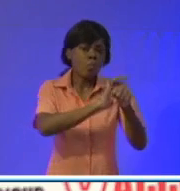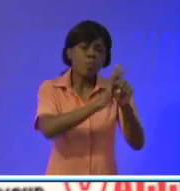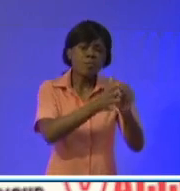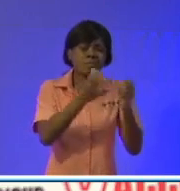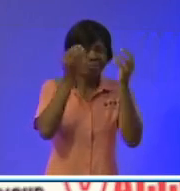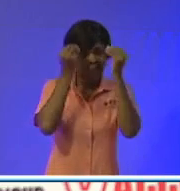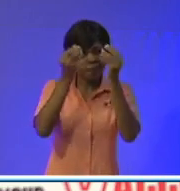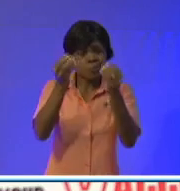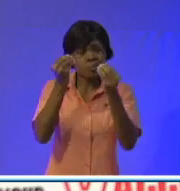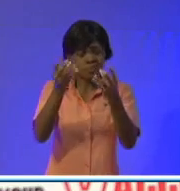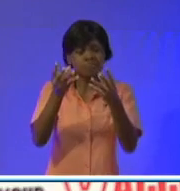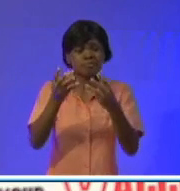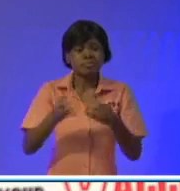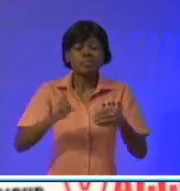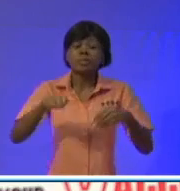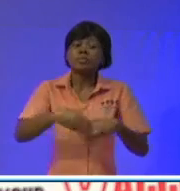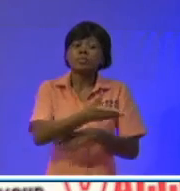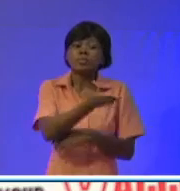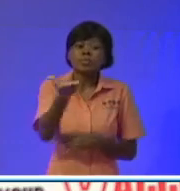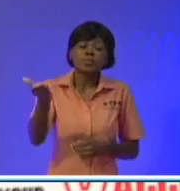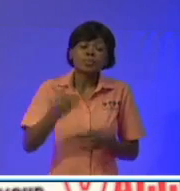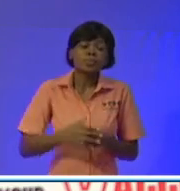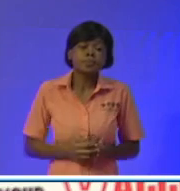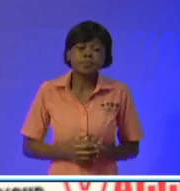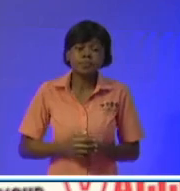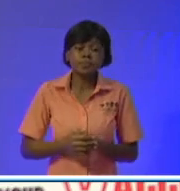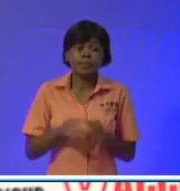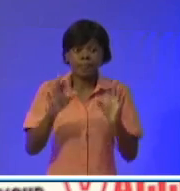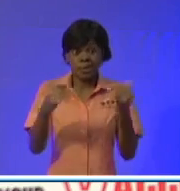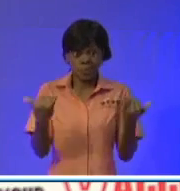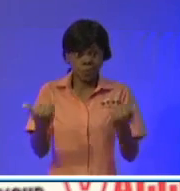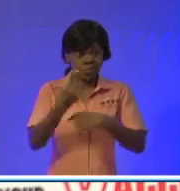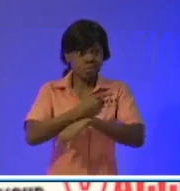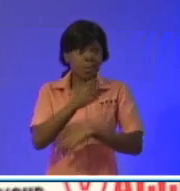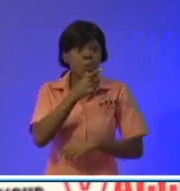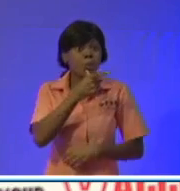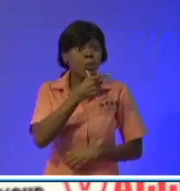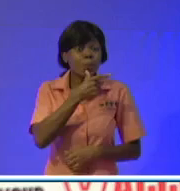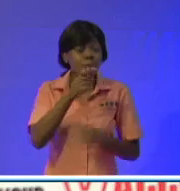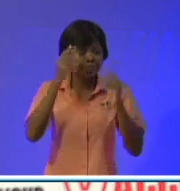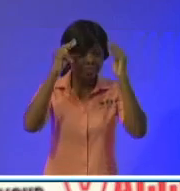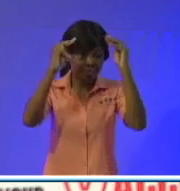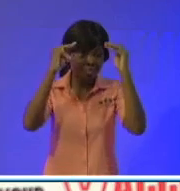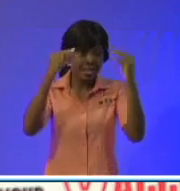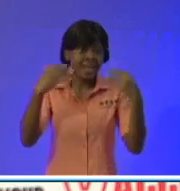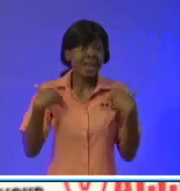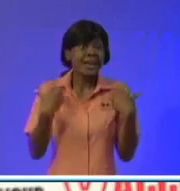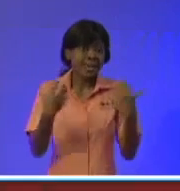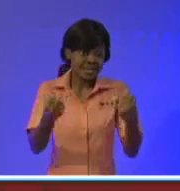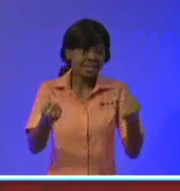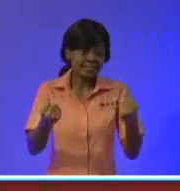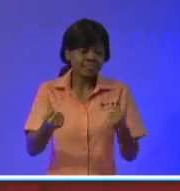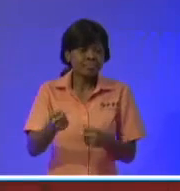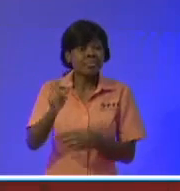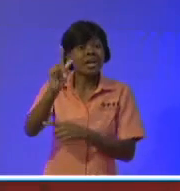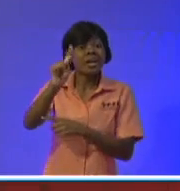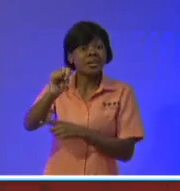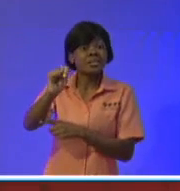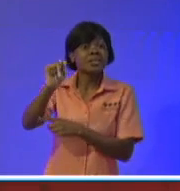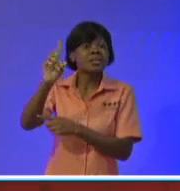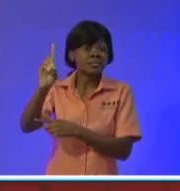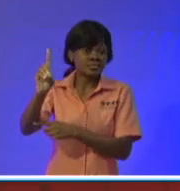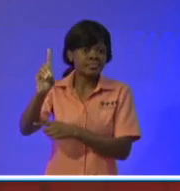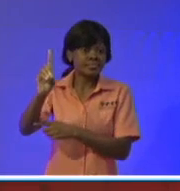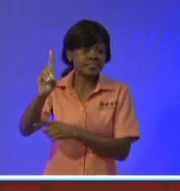6th, 2021. Our panelists today are the Honorable Terence Dialsing, Minister of Health, Dr. Avery Hines, Technical